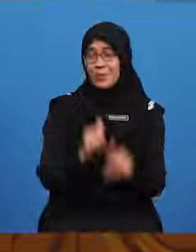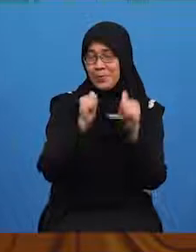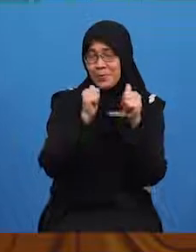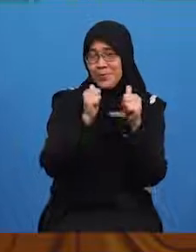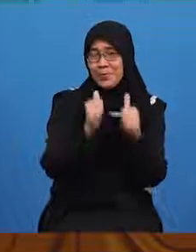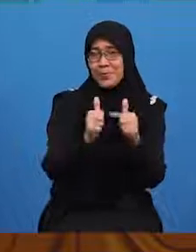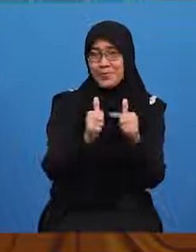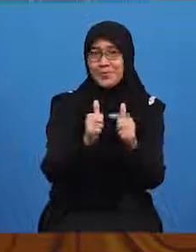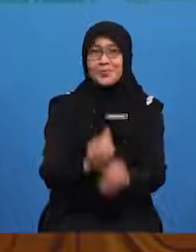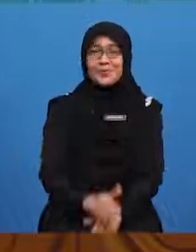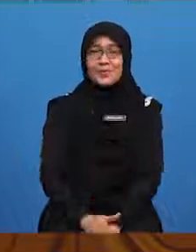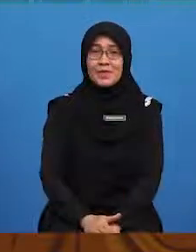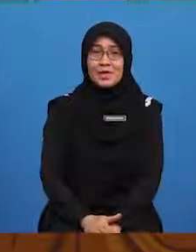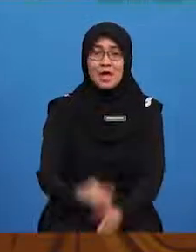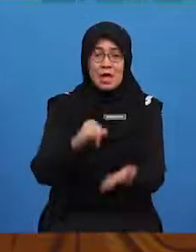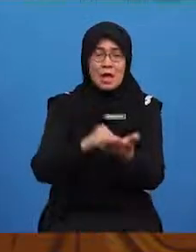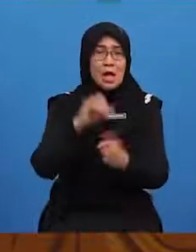What do you think the time is?